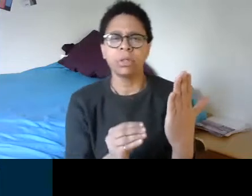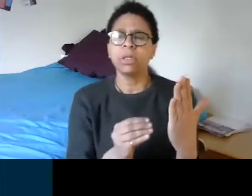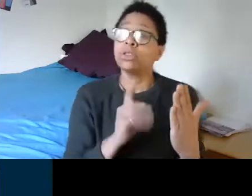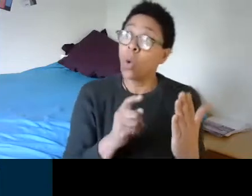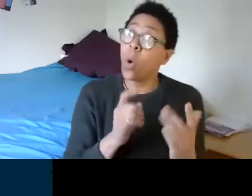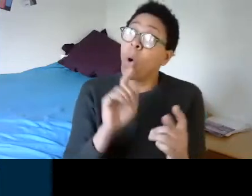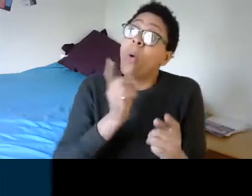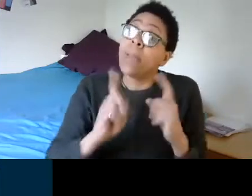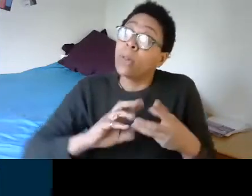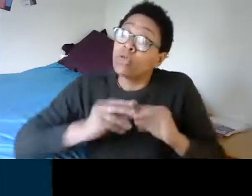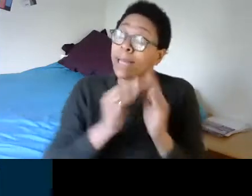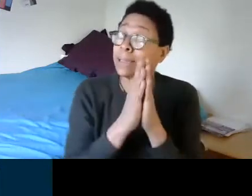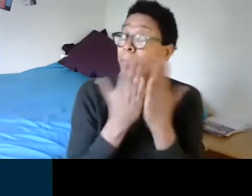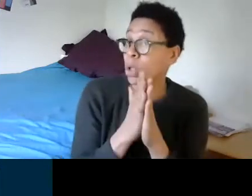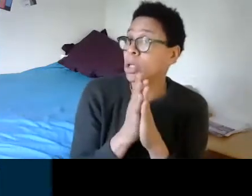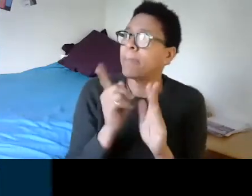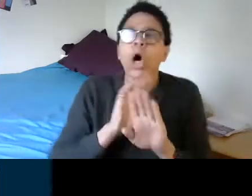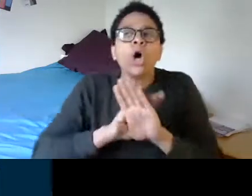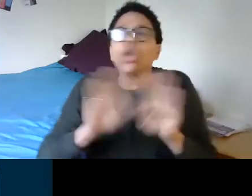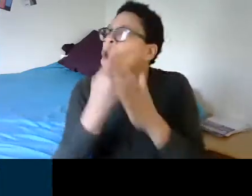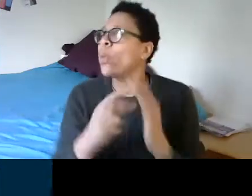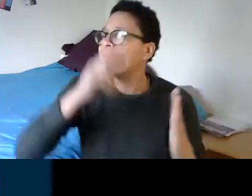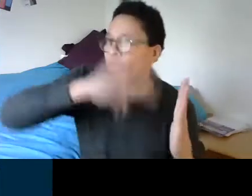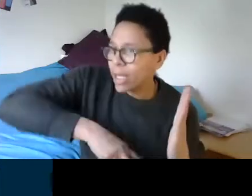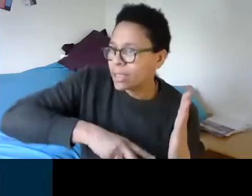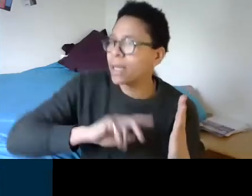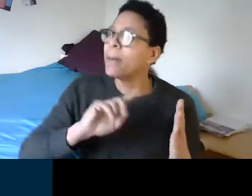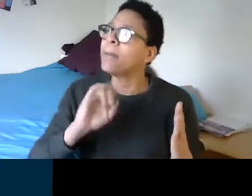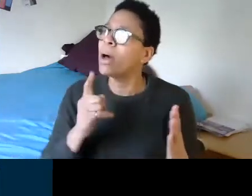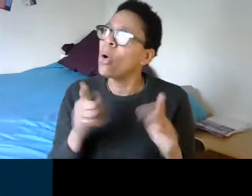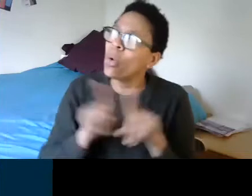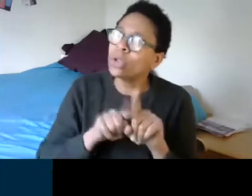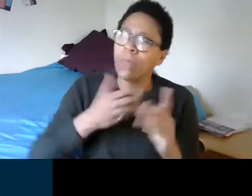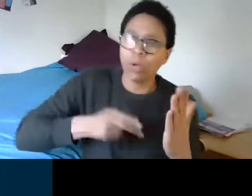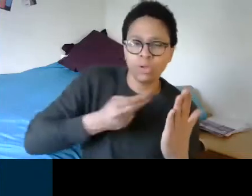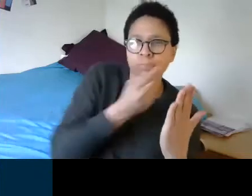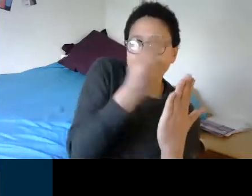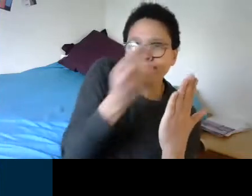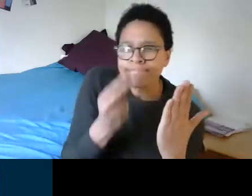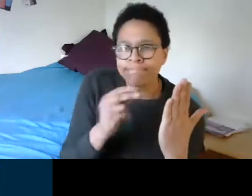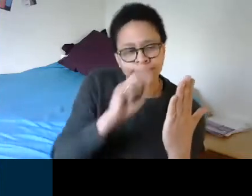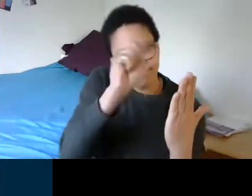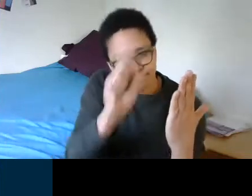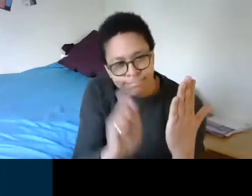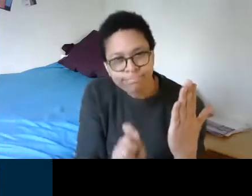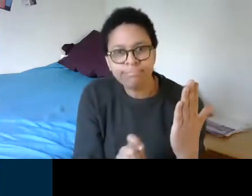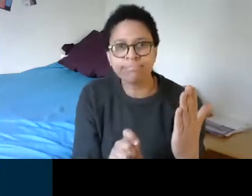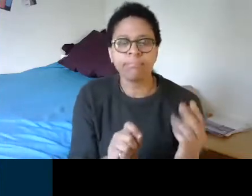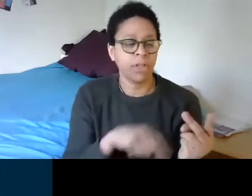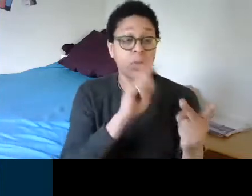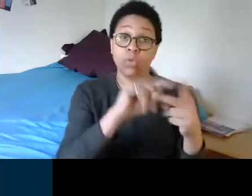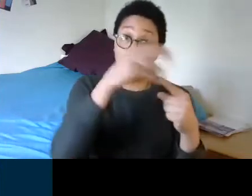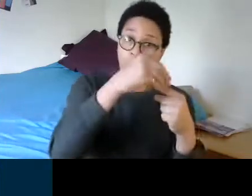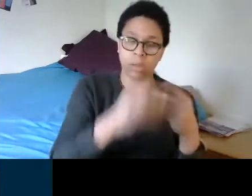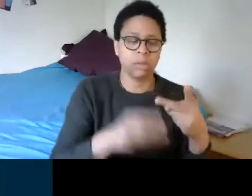reading, focusing on where space was deliberately left for decoration and filling in. Jotting down notes and thoughts.